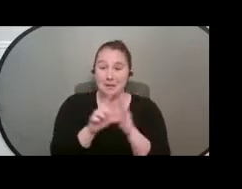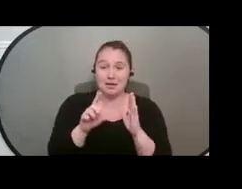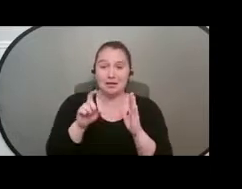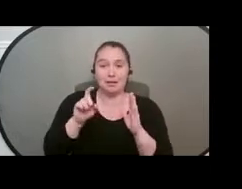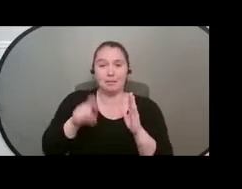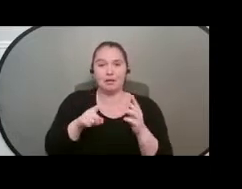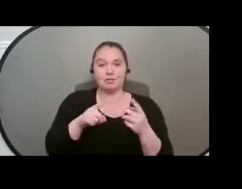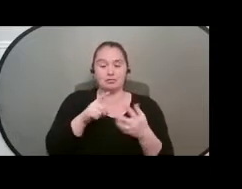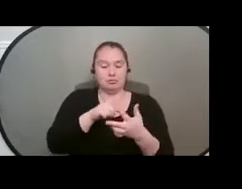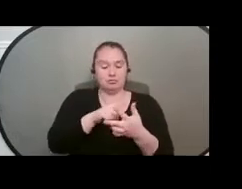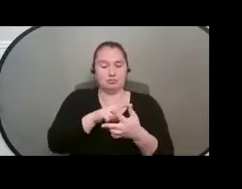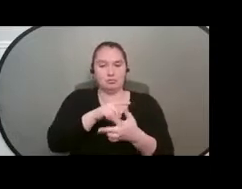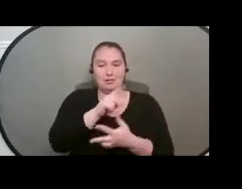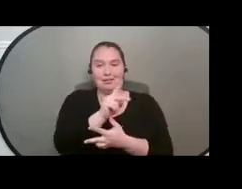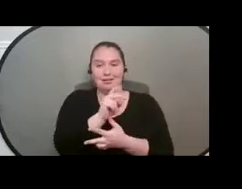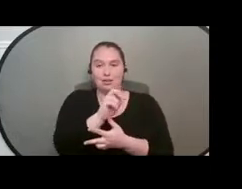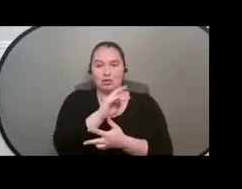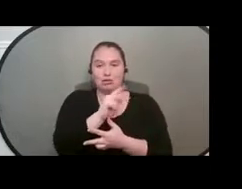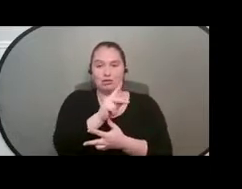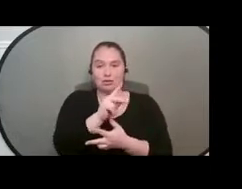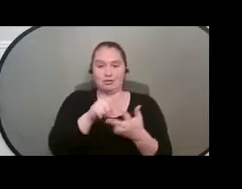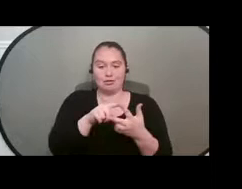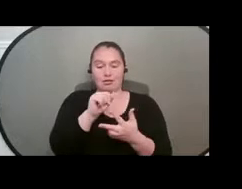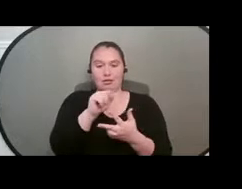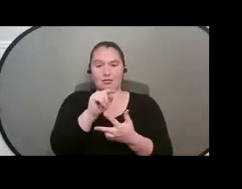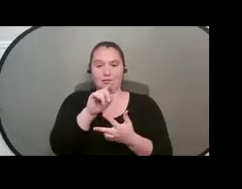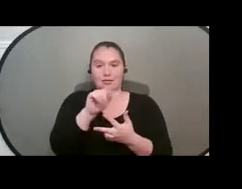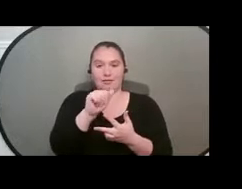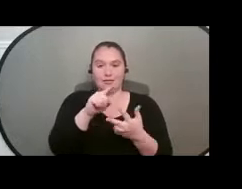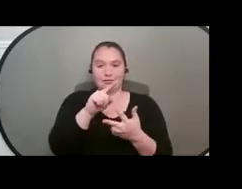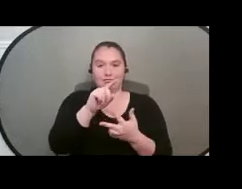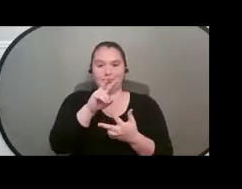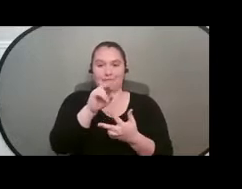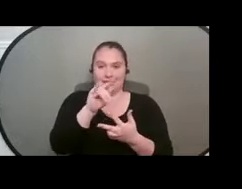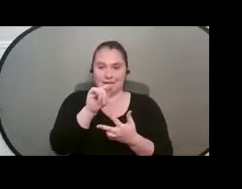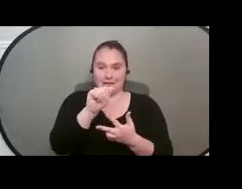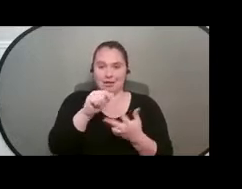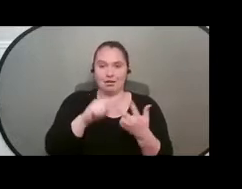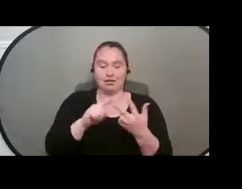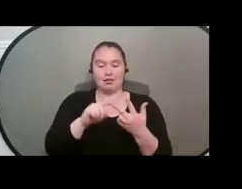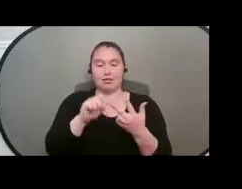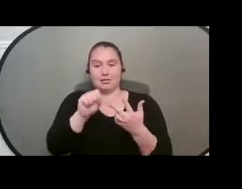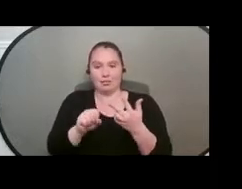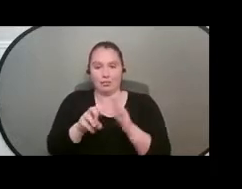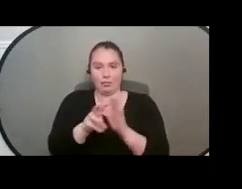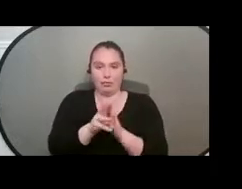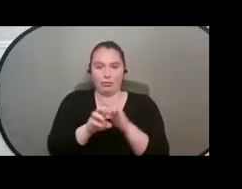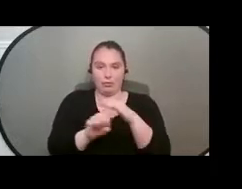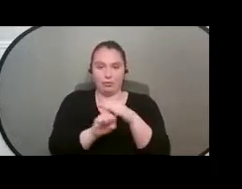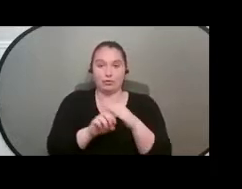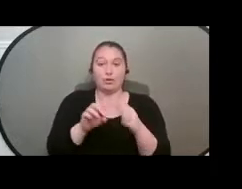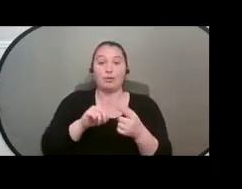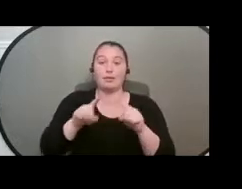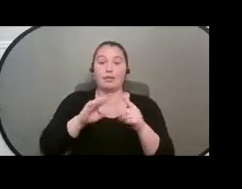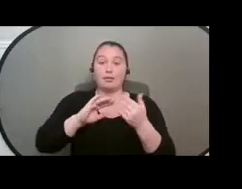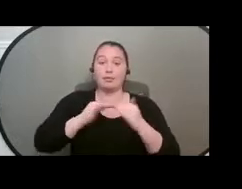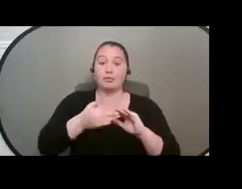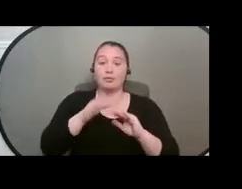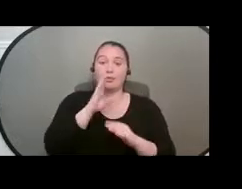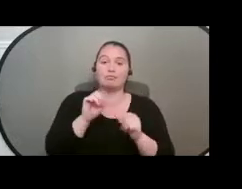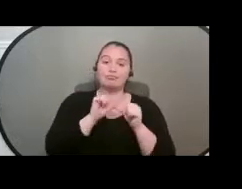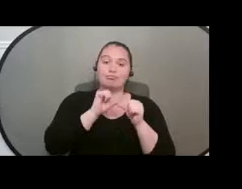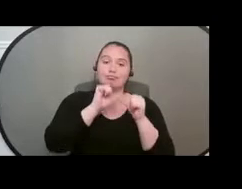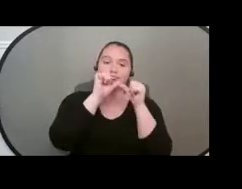South Waco, and Alta Vista. But that long term is over time, the district, the board, the community would continue an